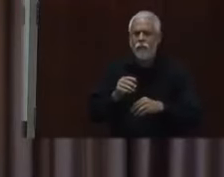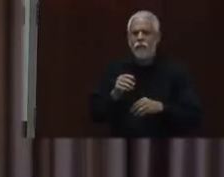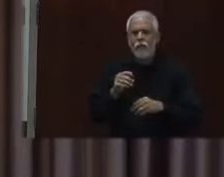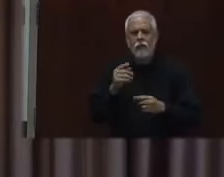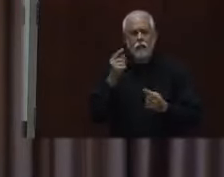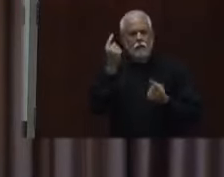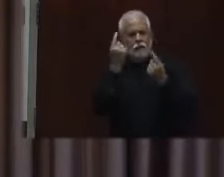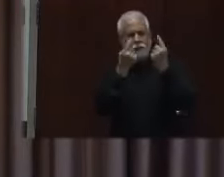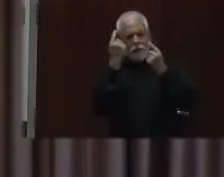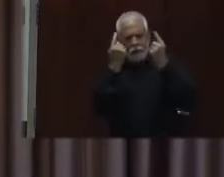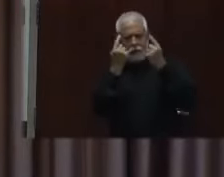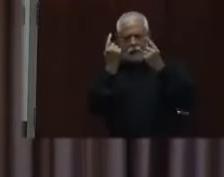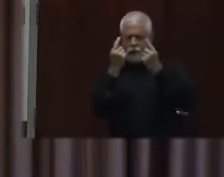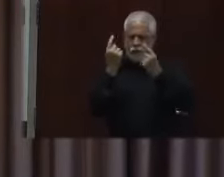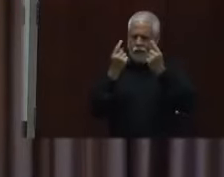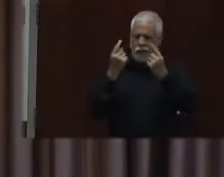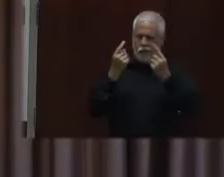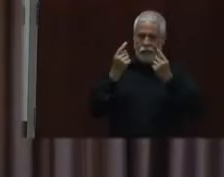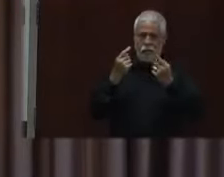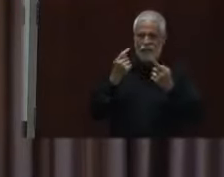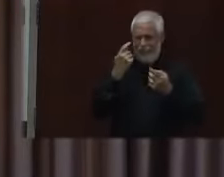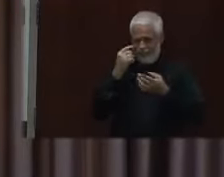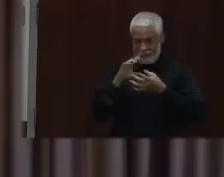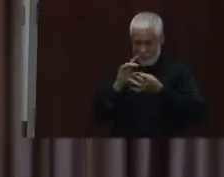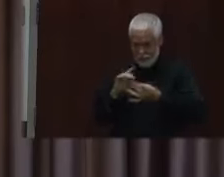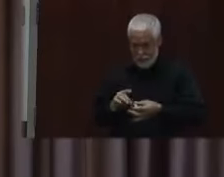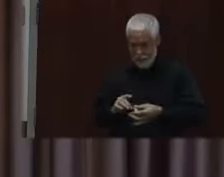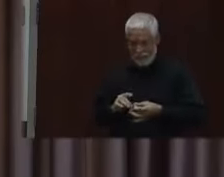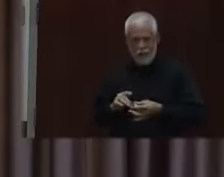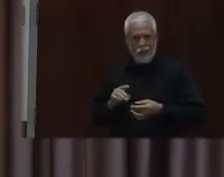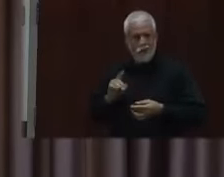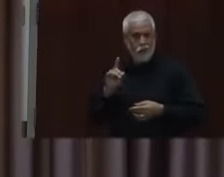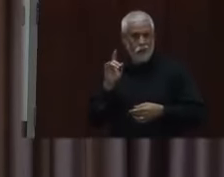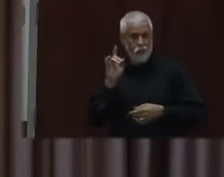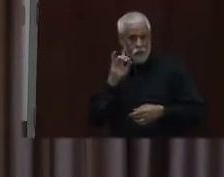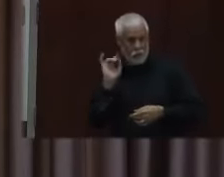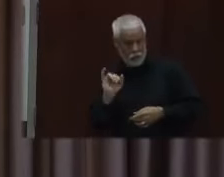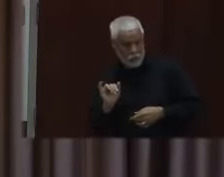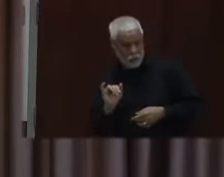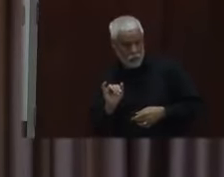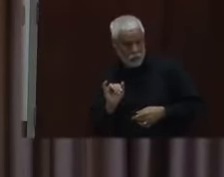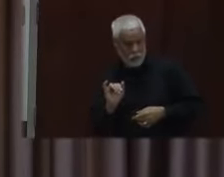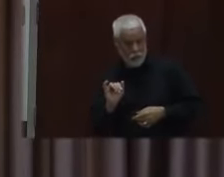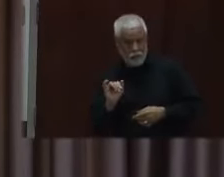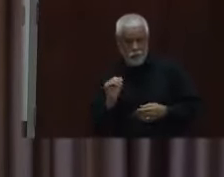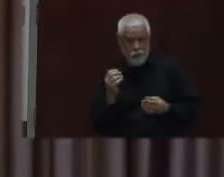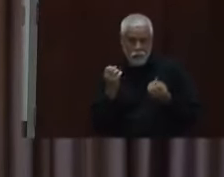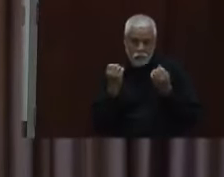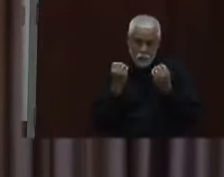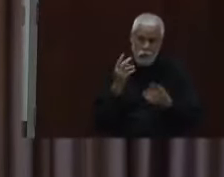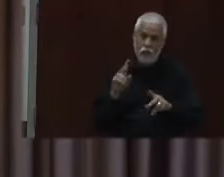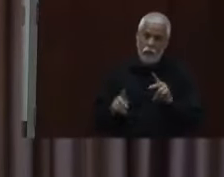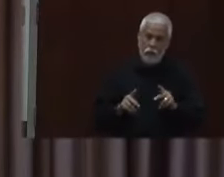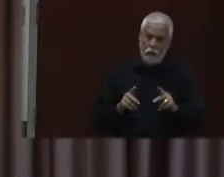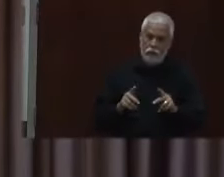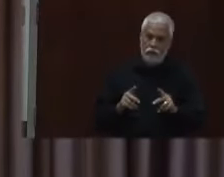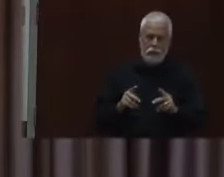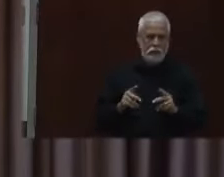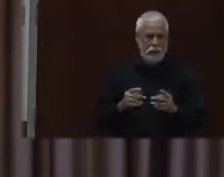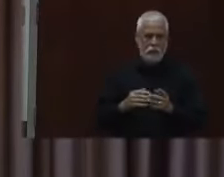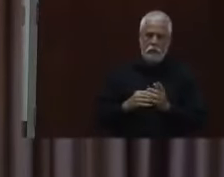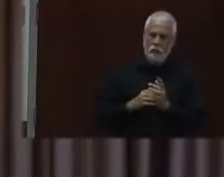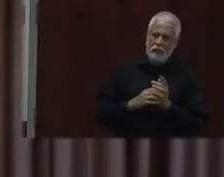just thinking about, what I just described, it also sounds like, especially for a lot of folks who might be more